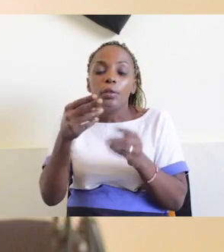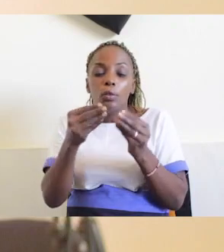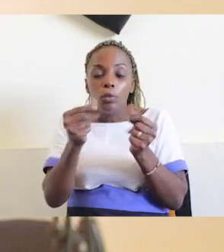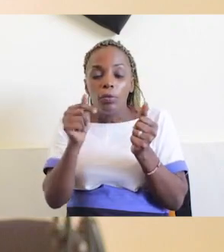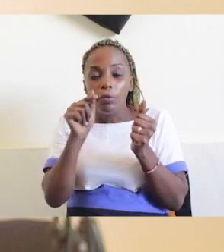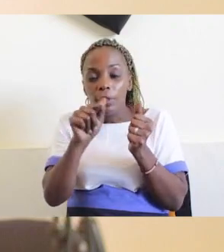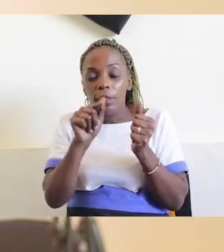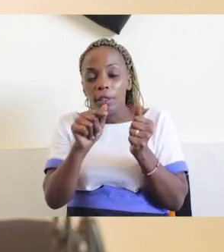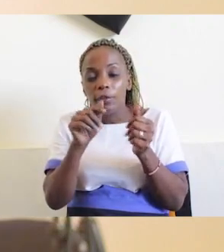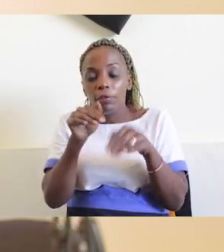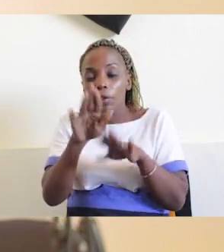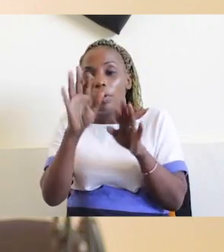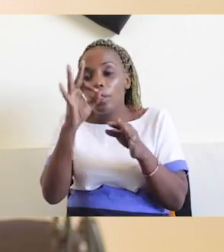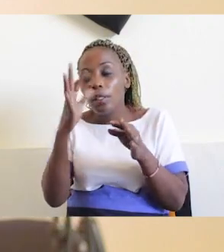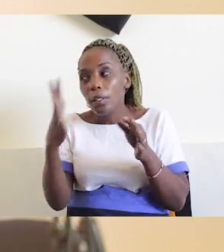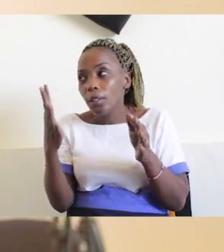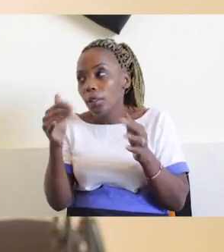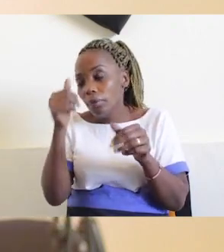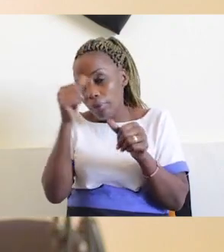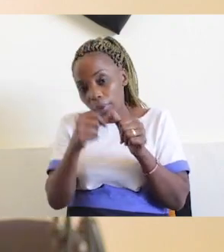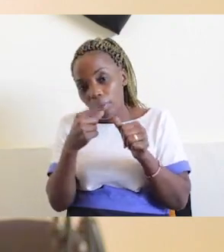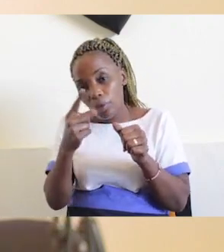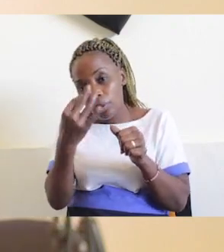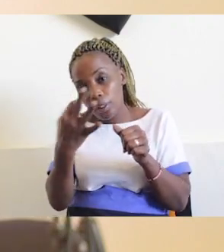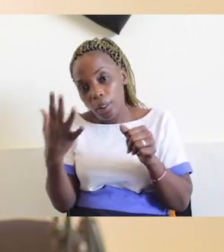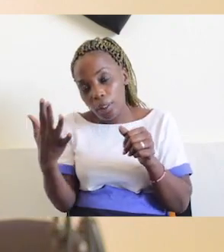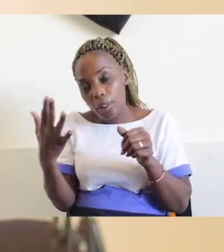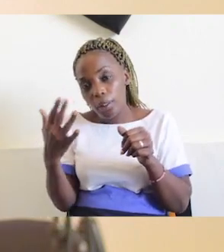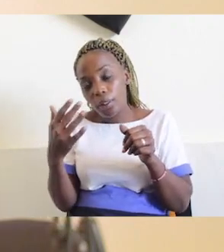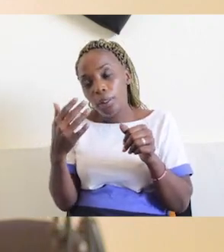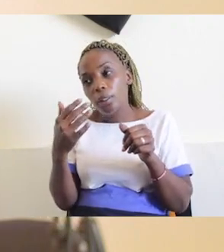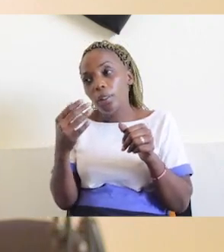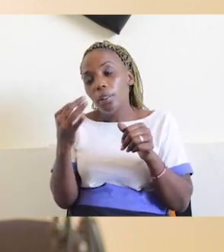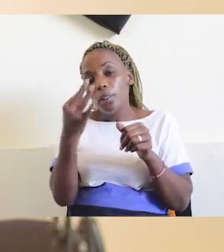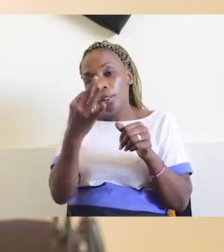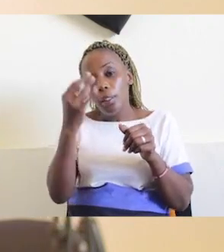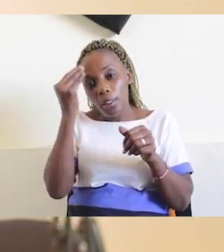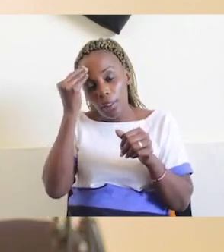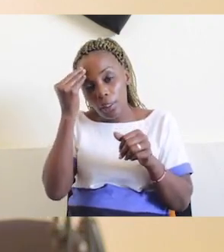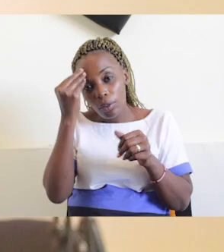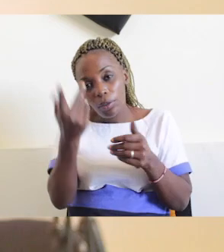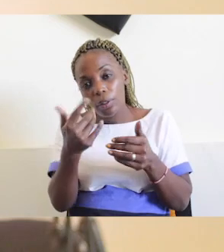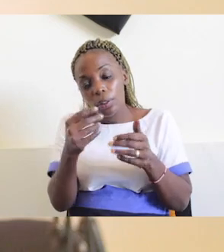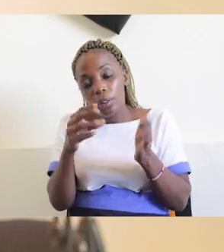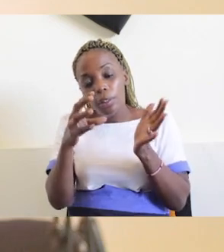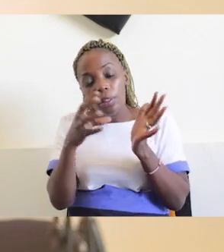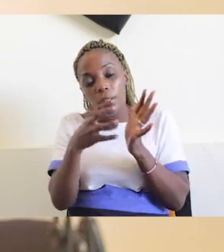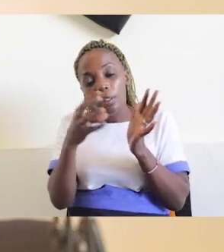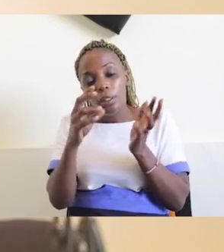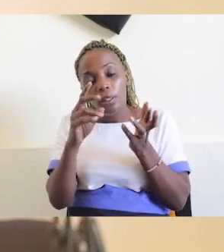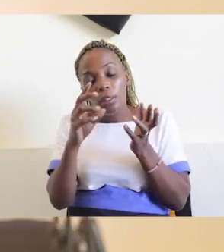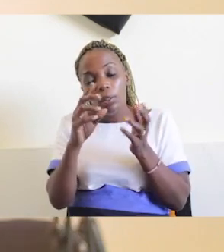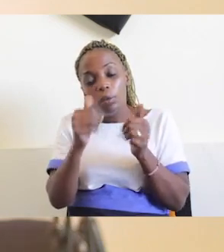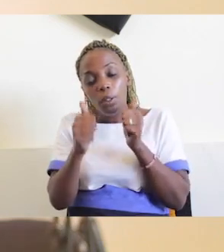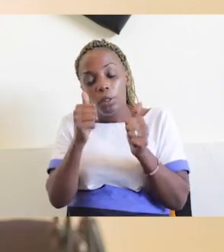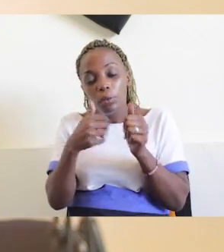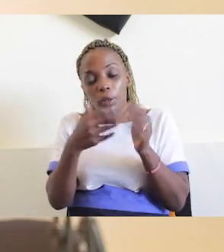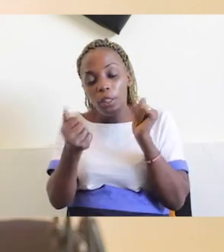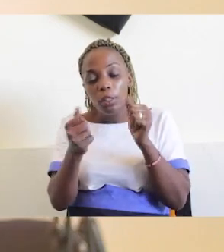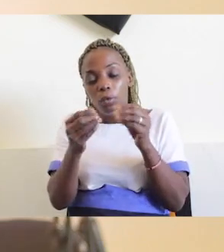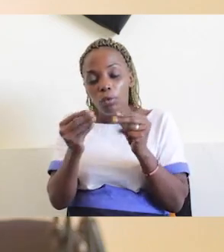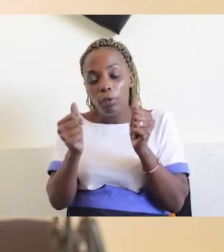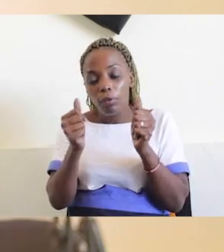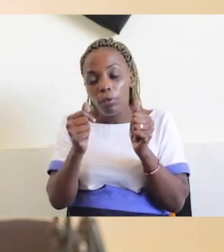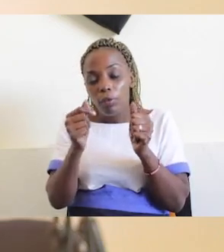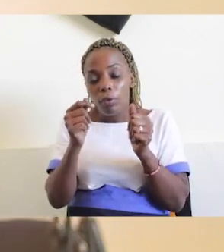these following three things. Remember, I told you we have three lessons, three situations that we need to overcome. And this is